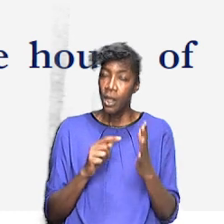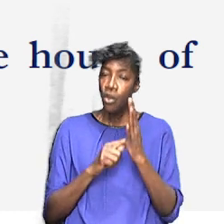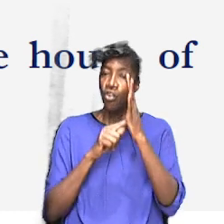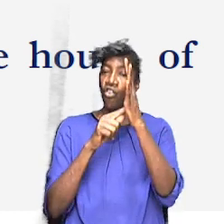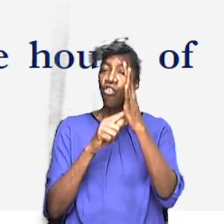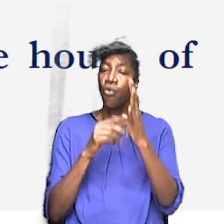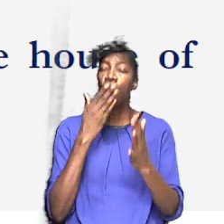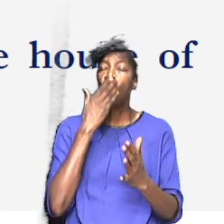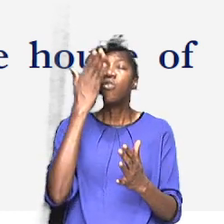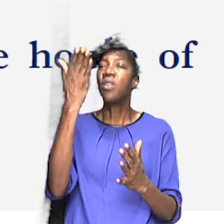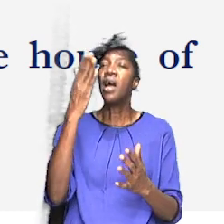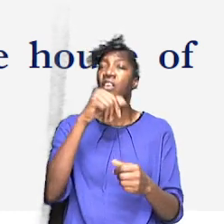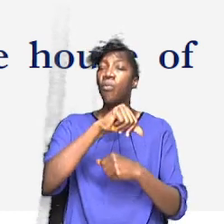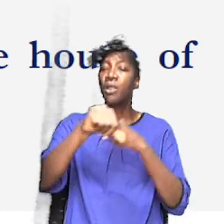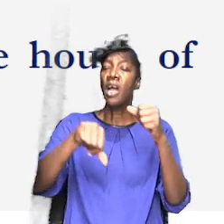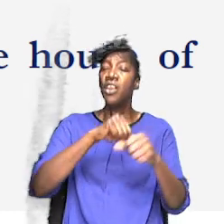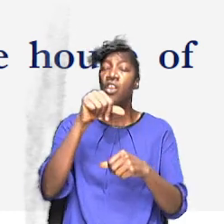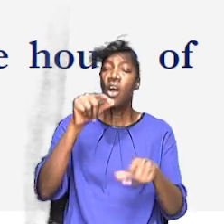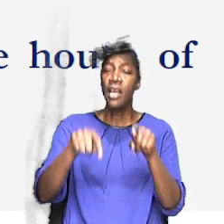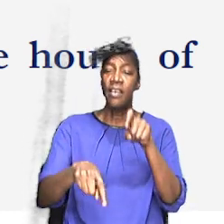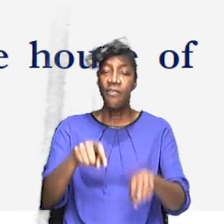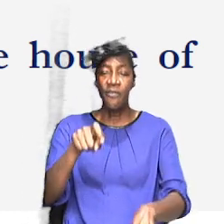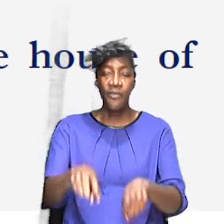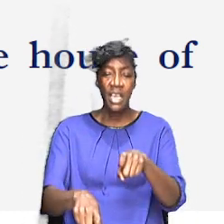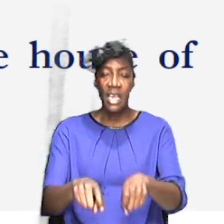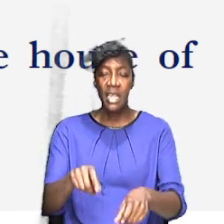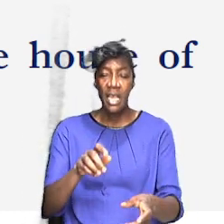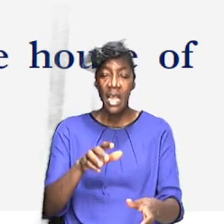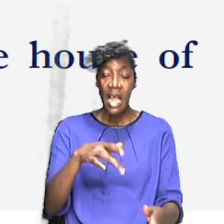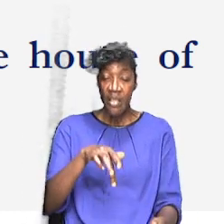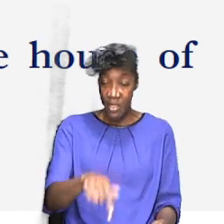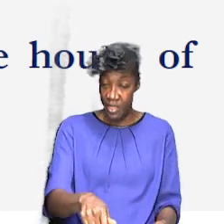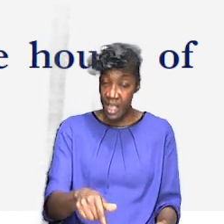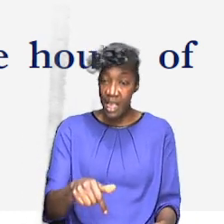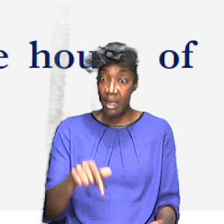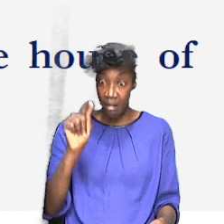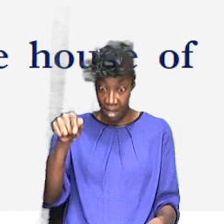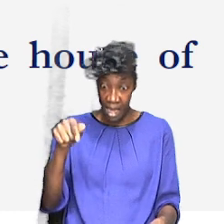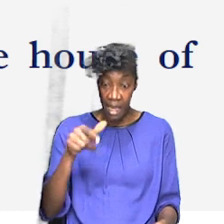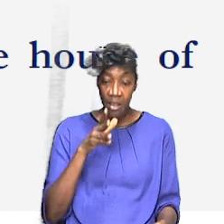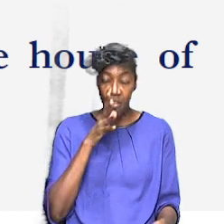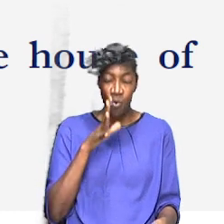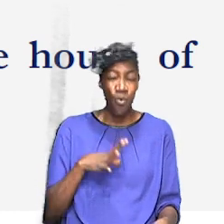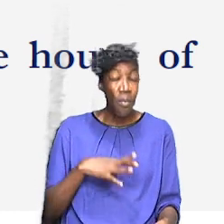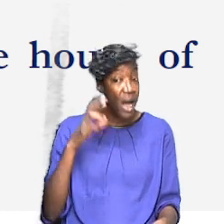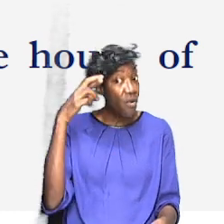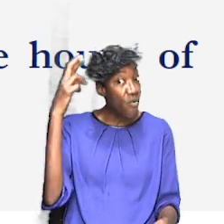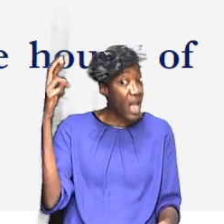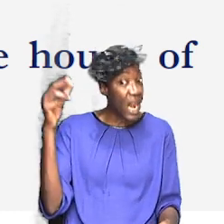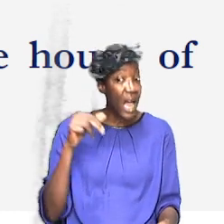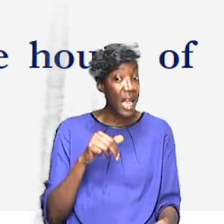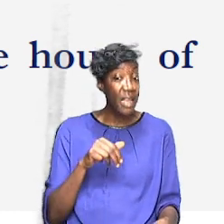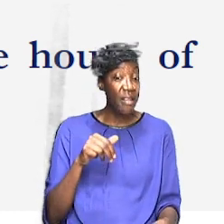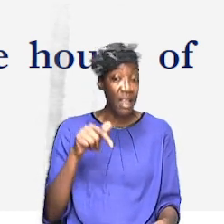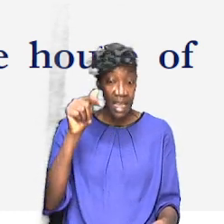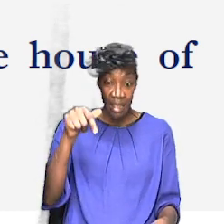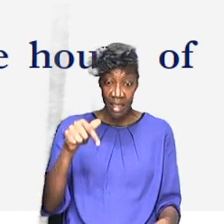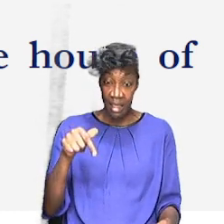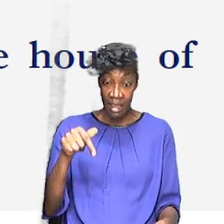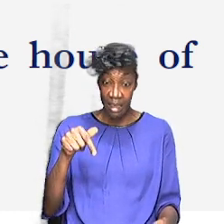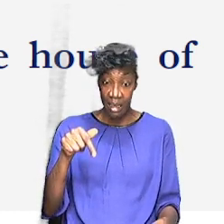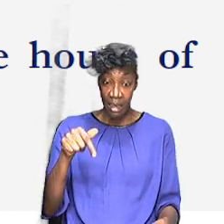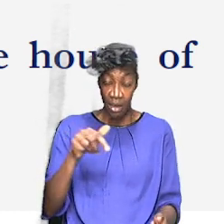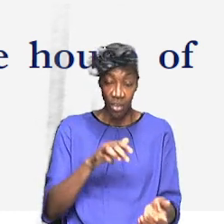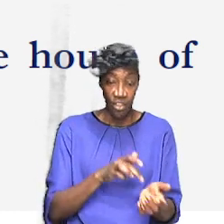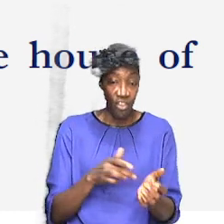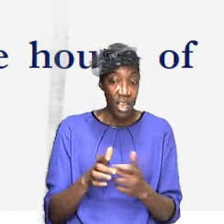rabbi, they would anoint his feet. But this woman obviously moved it to another notch. She recognized that this man did not only just deal with the, was